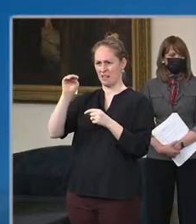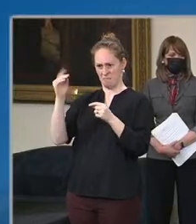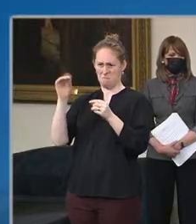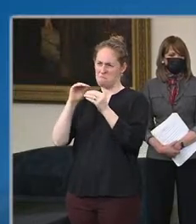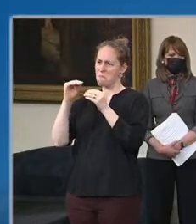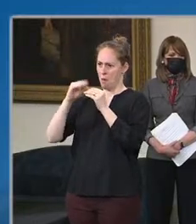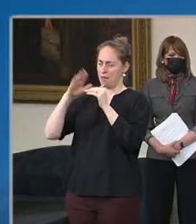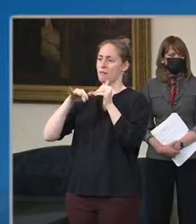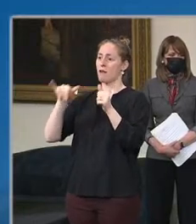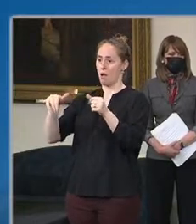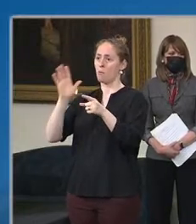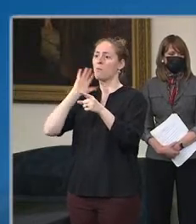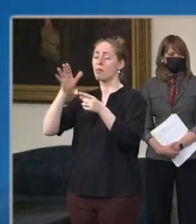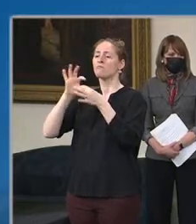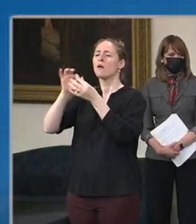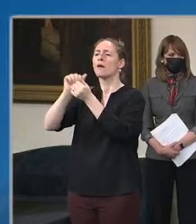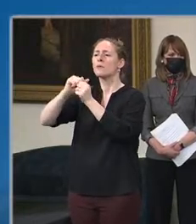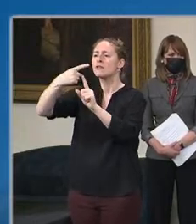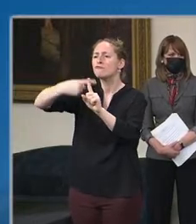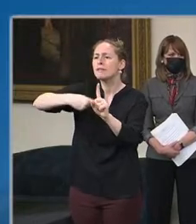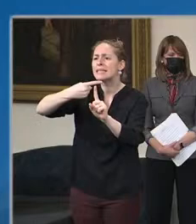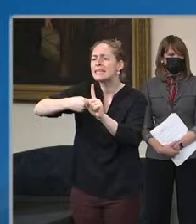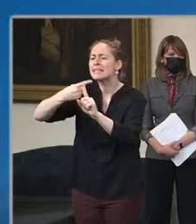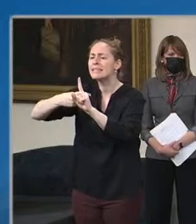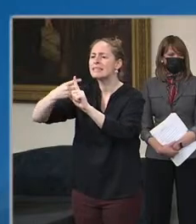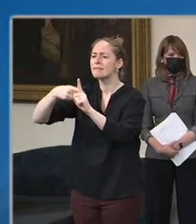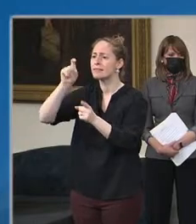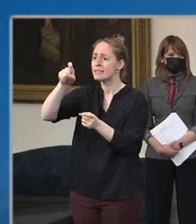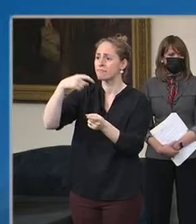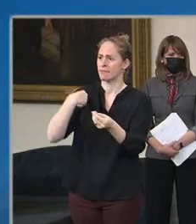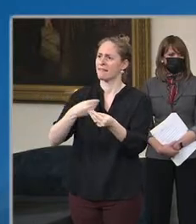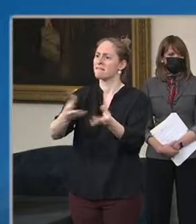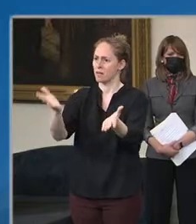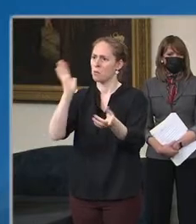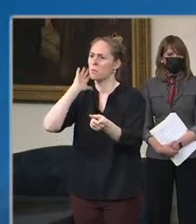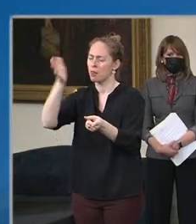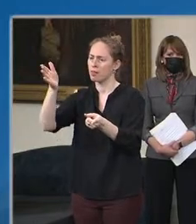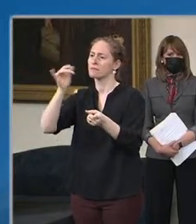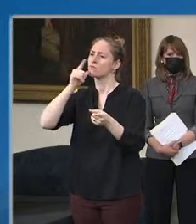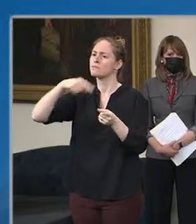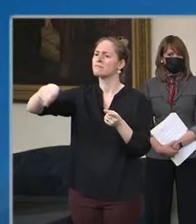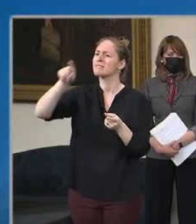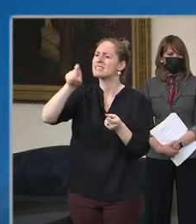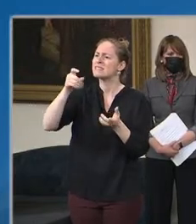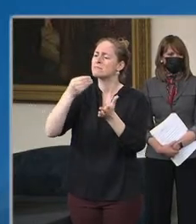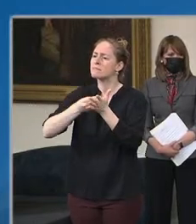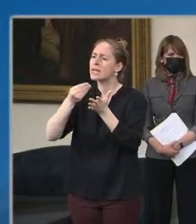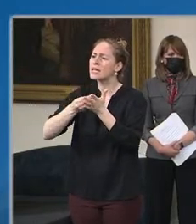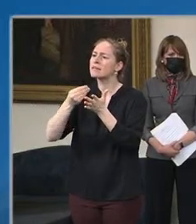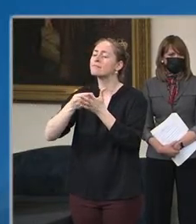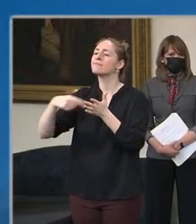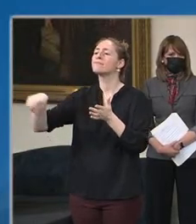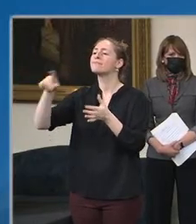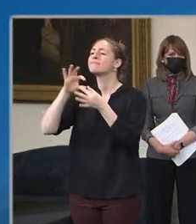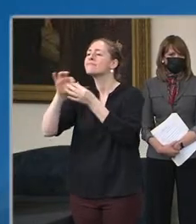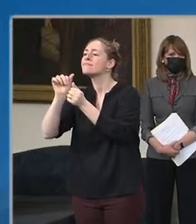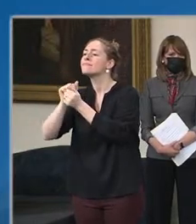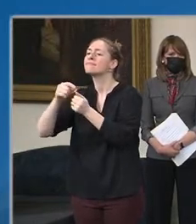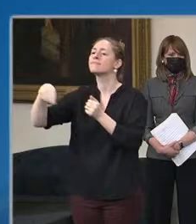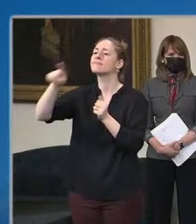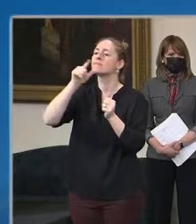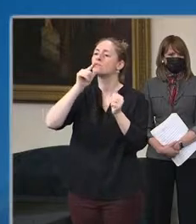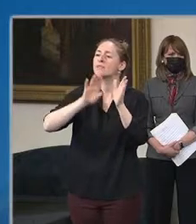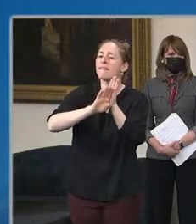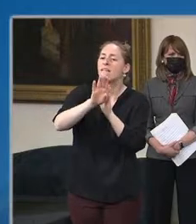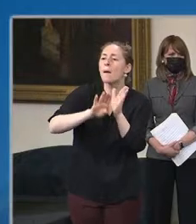we leverage into the tax credits and to other developer financing. And it accelerates the